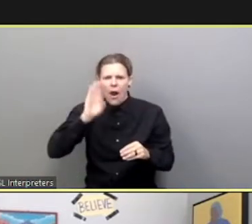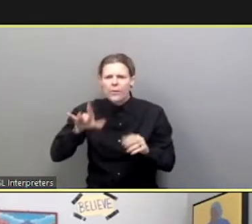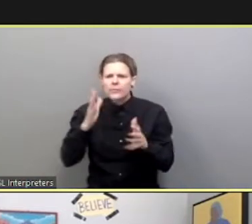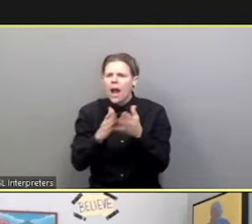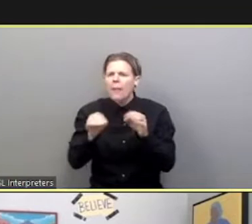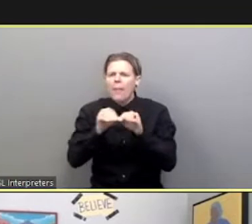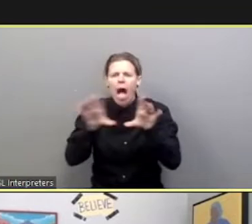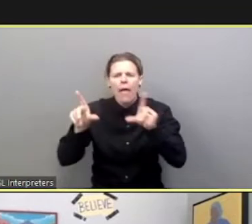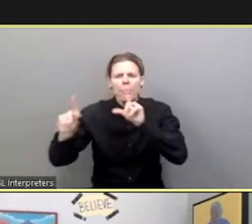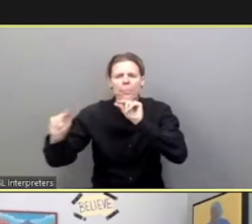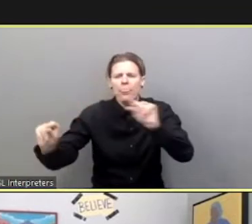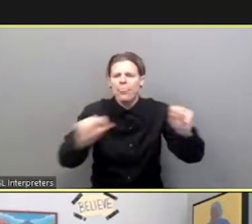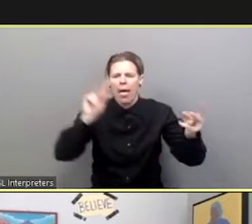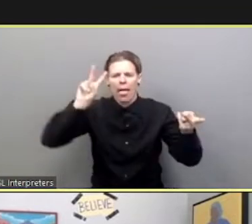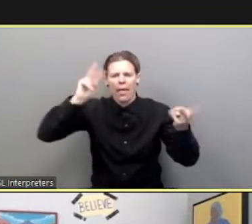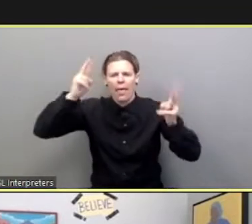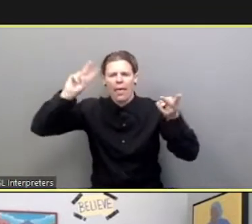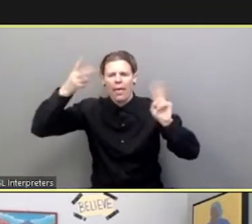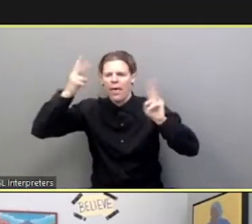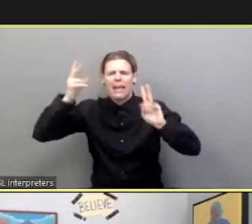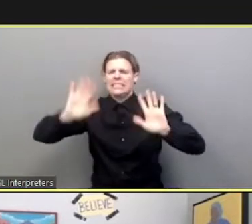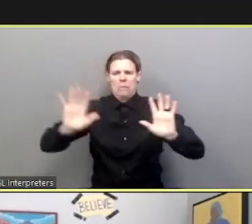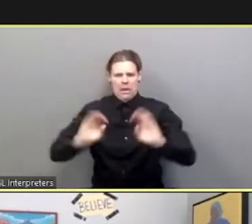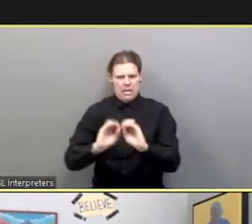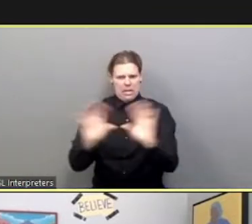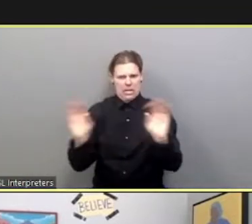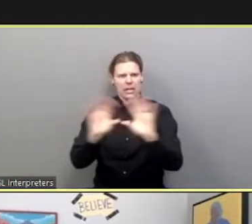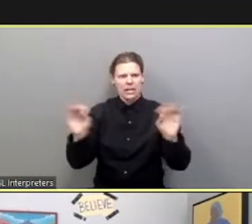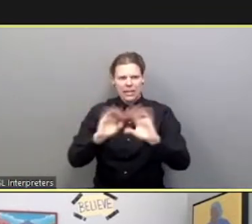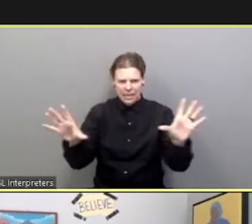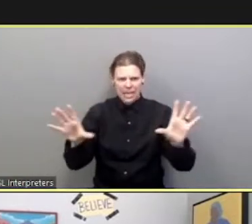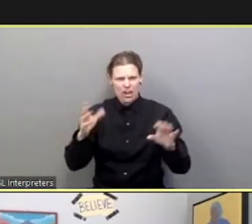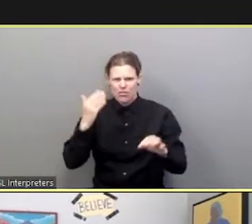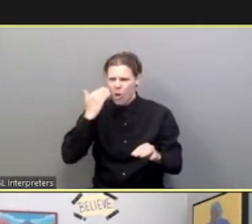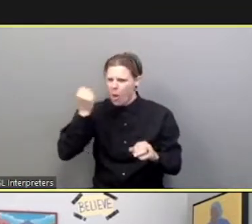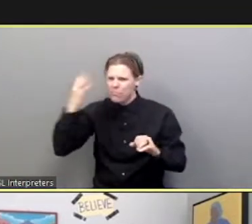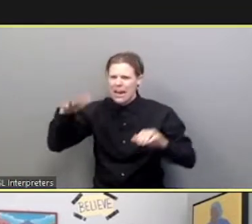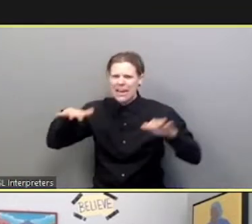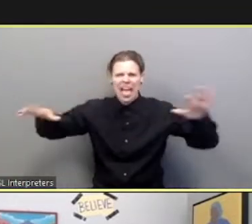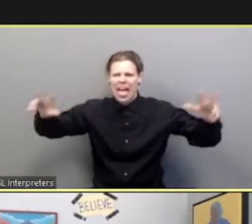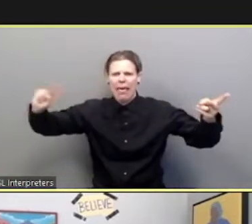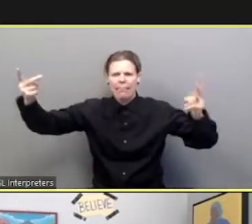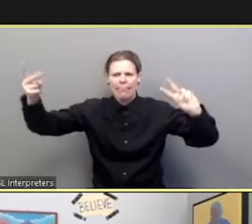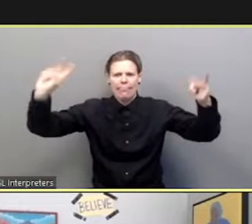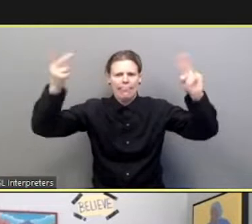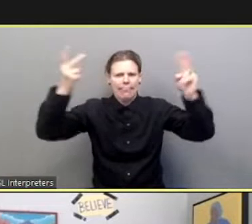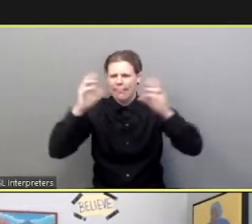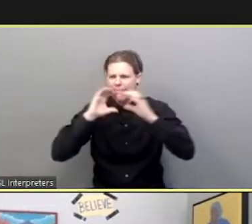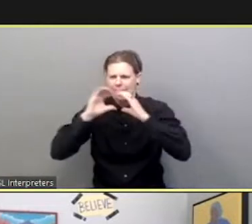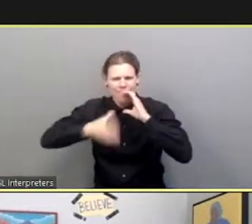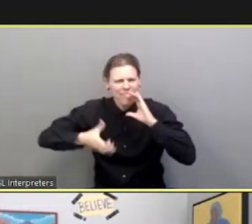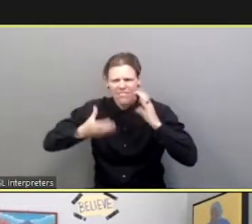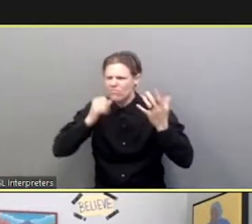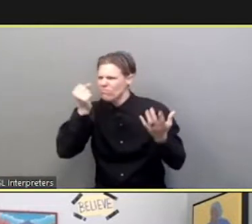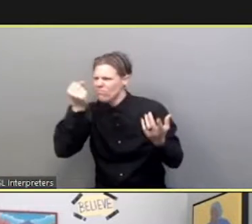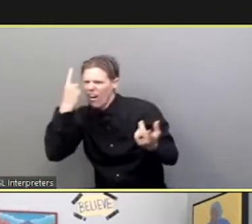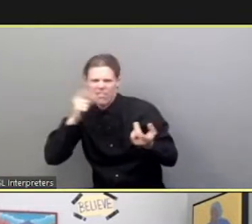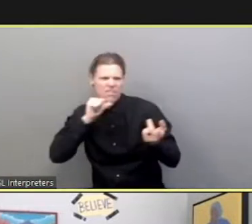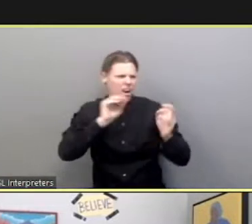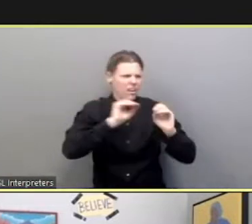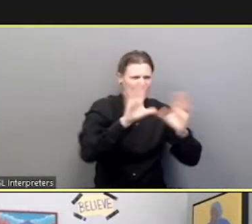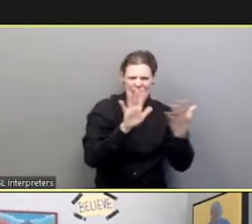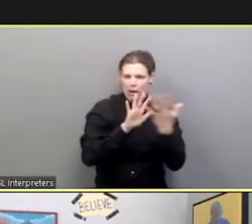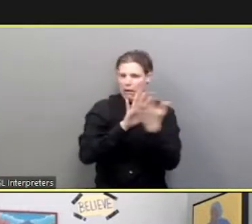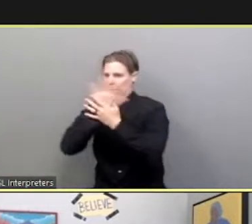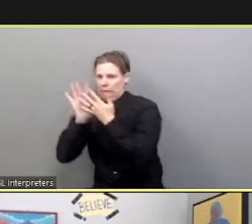is so much information, and how do you know what information is helpful and what information is harmful? So